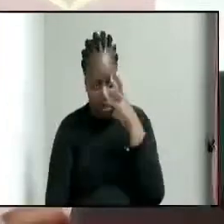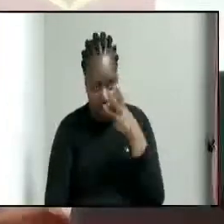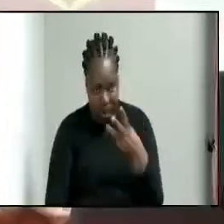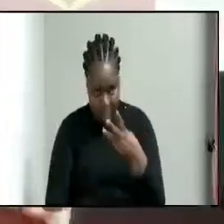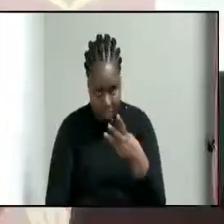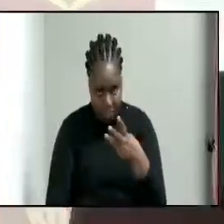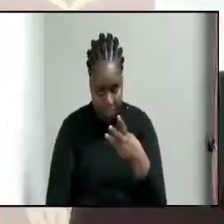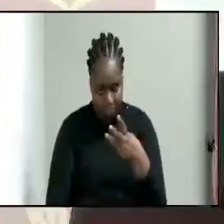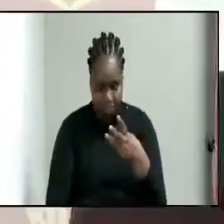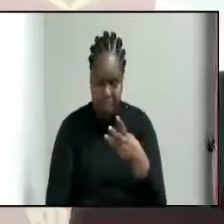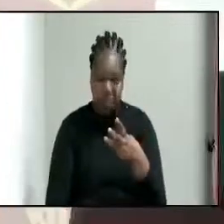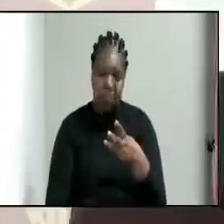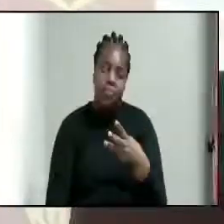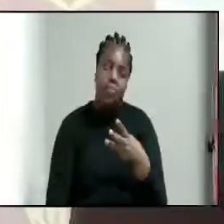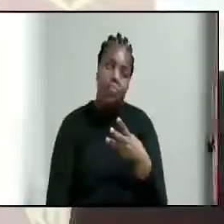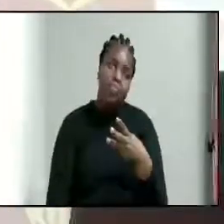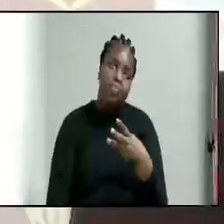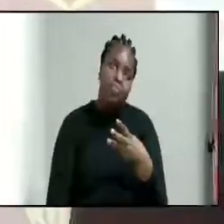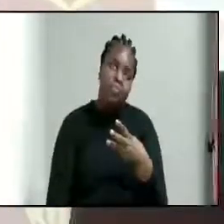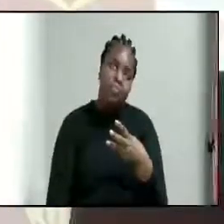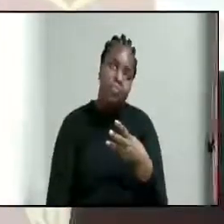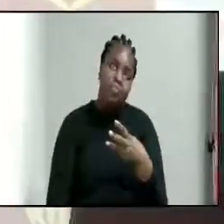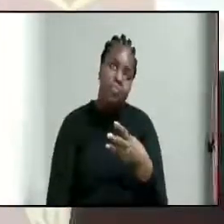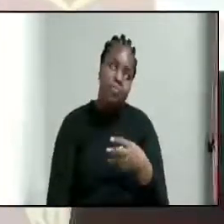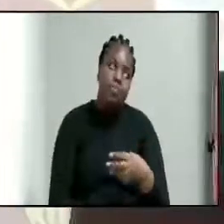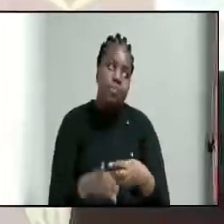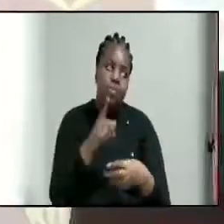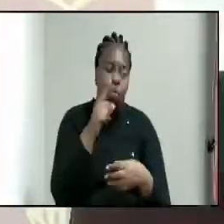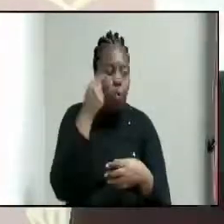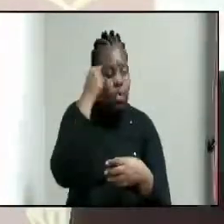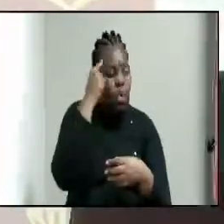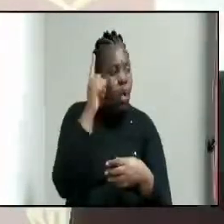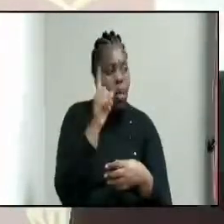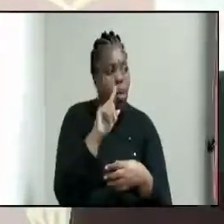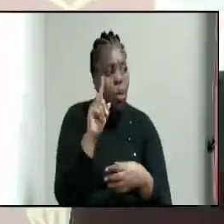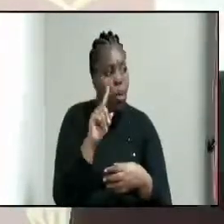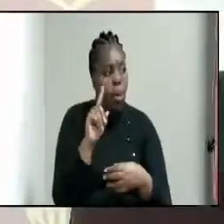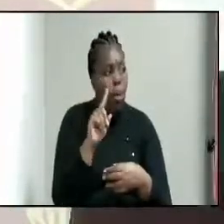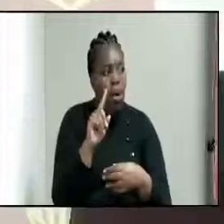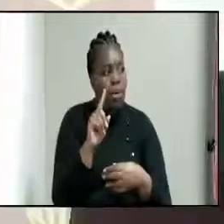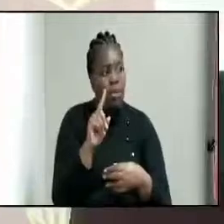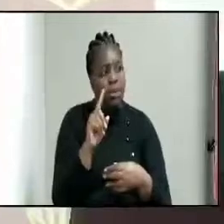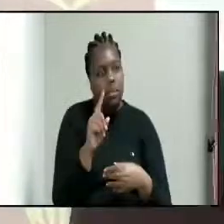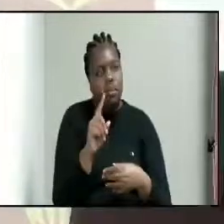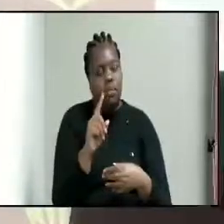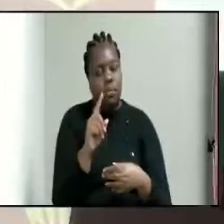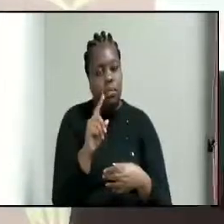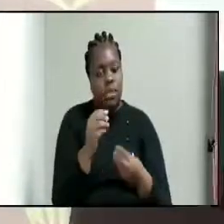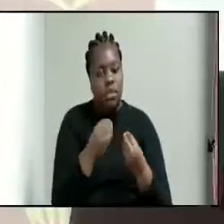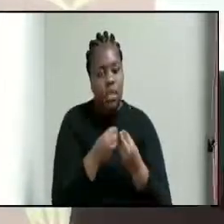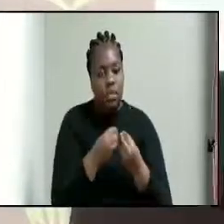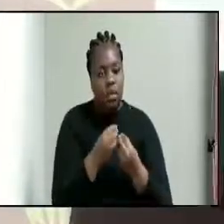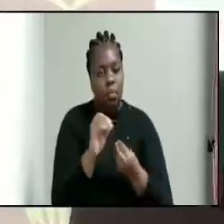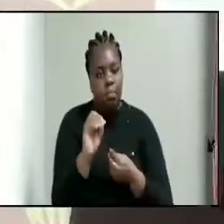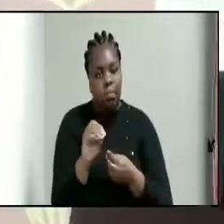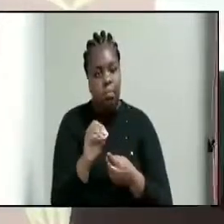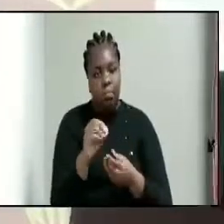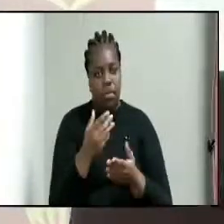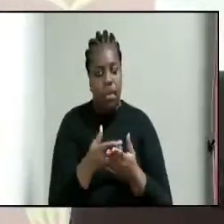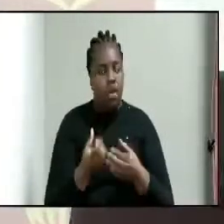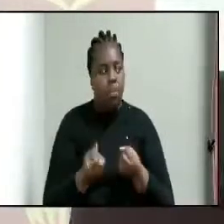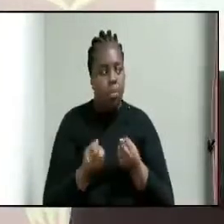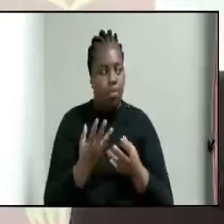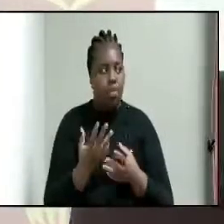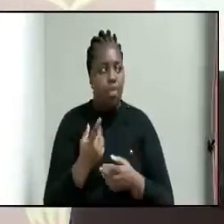the last question is, what remedies existing or new, would you provide